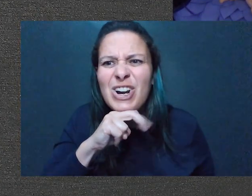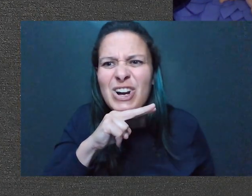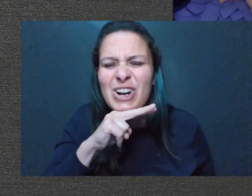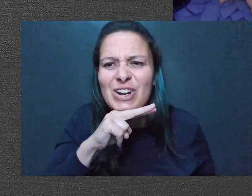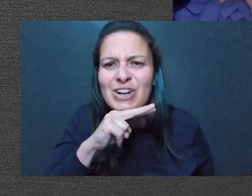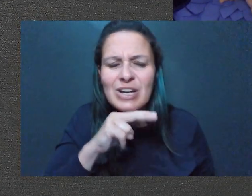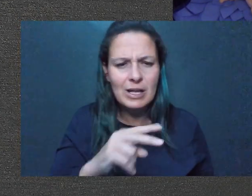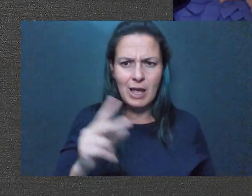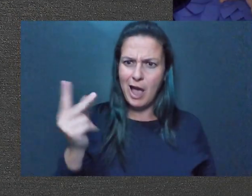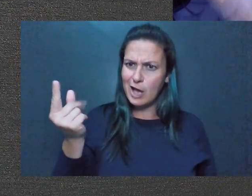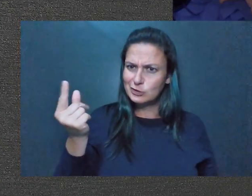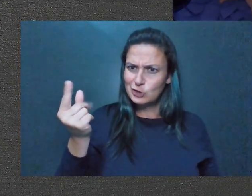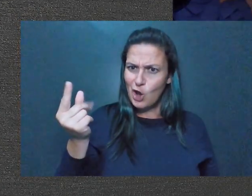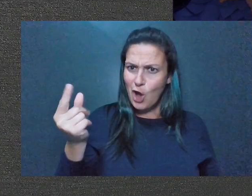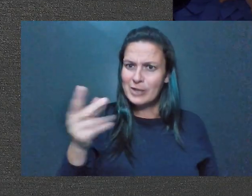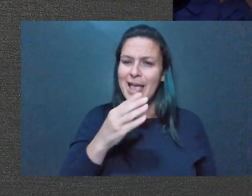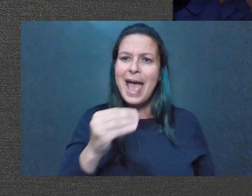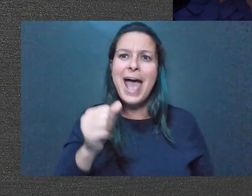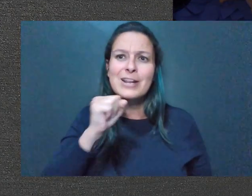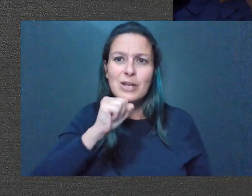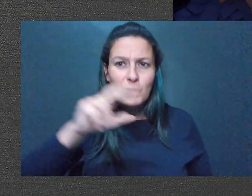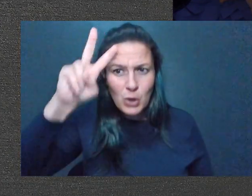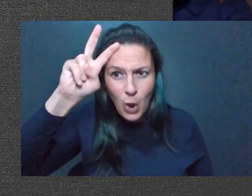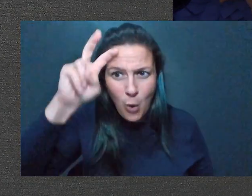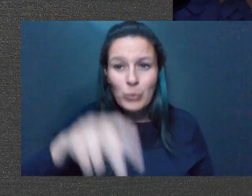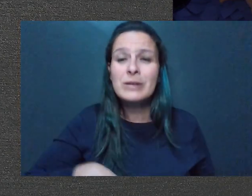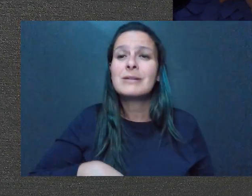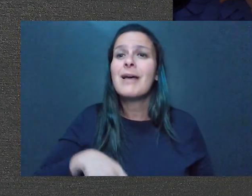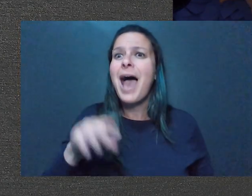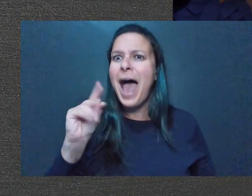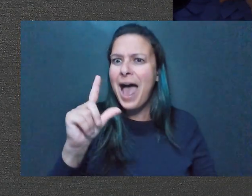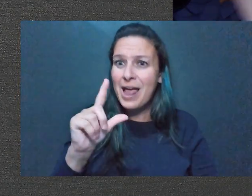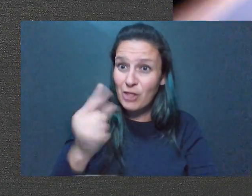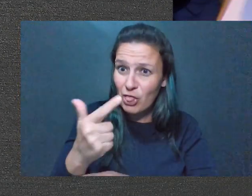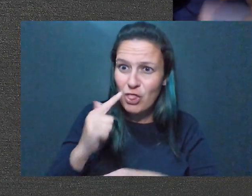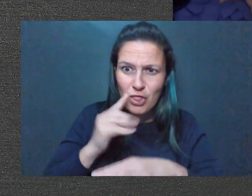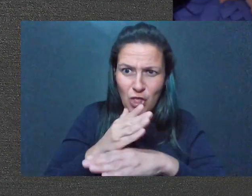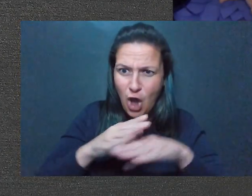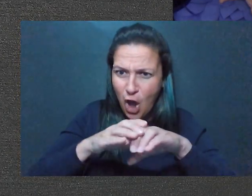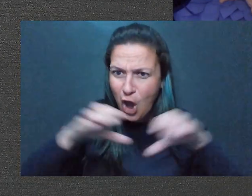A dog and a goat and a log.